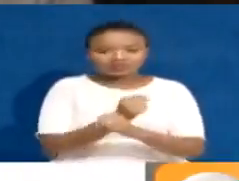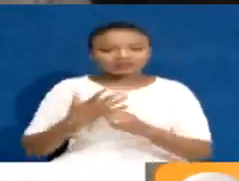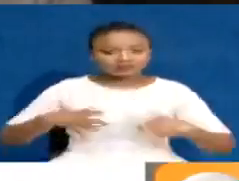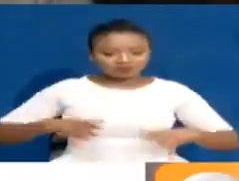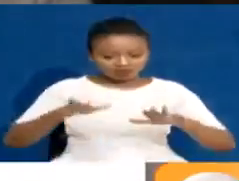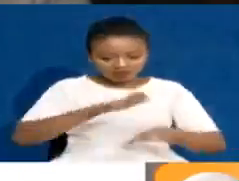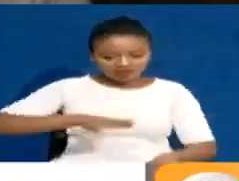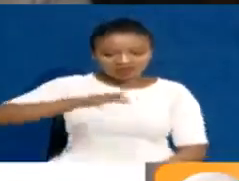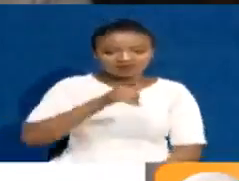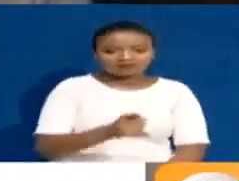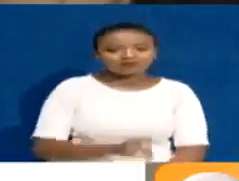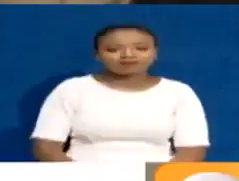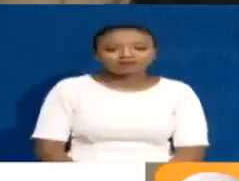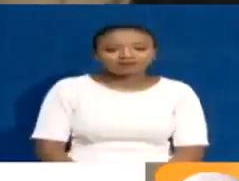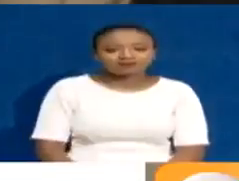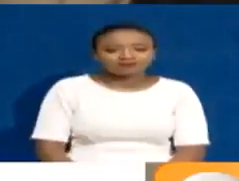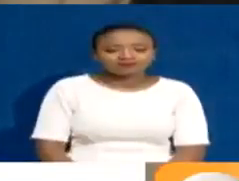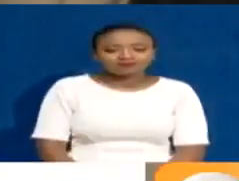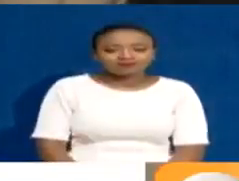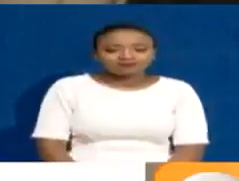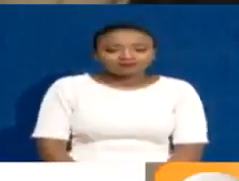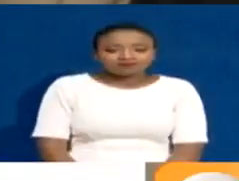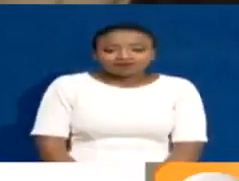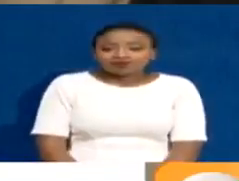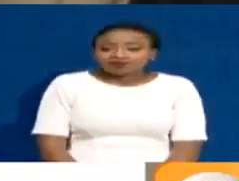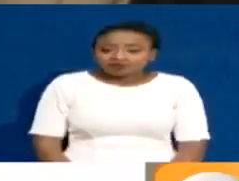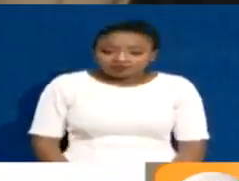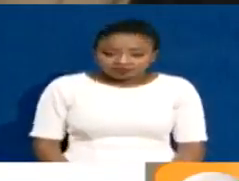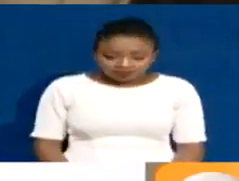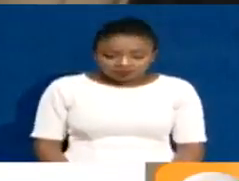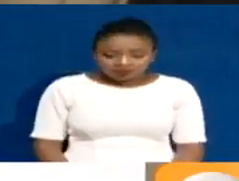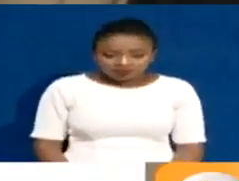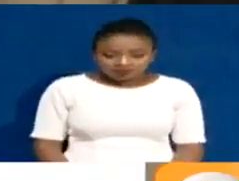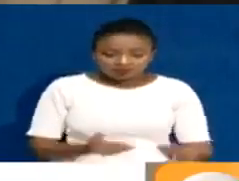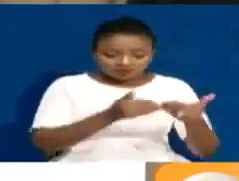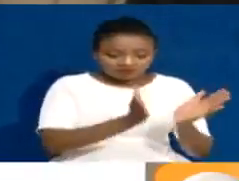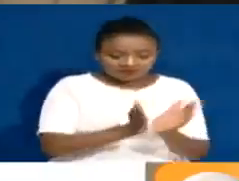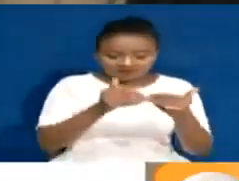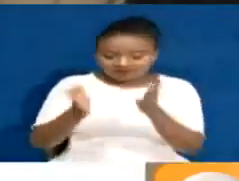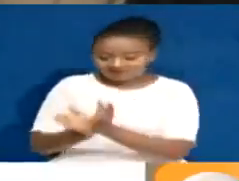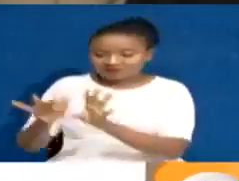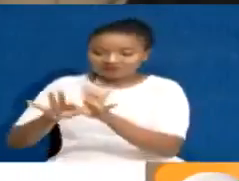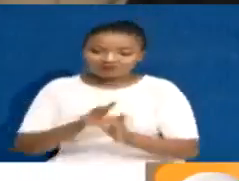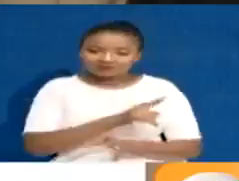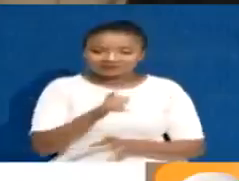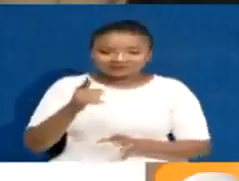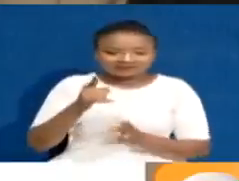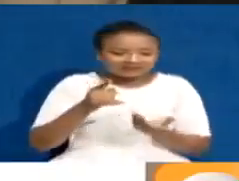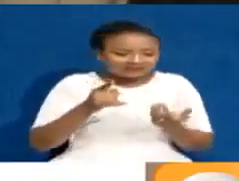the wananchi. So far, family members cannot be accounted for.